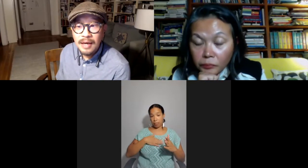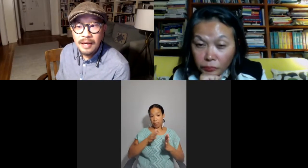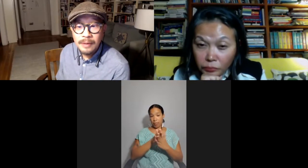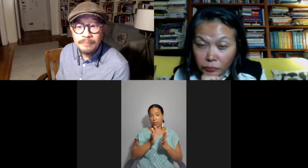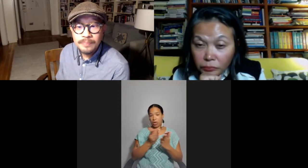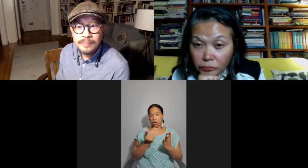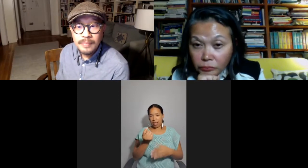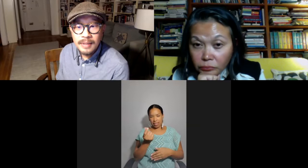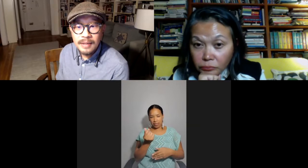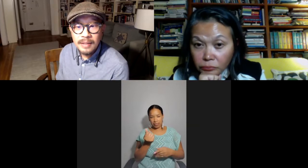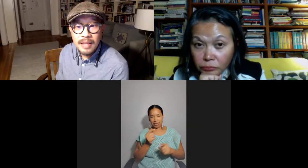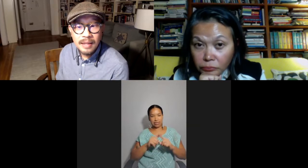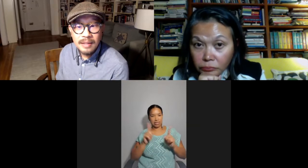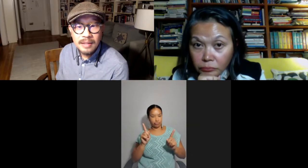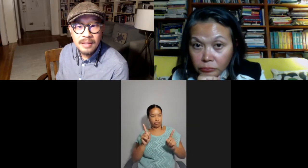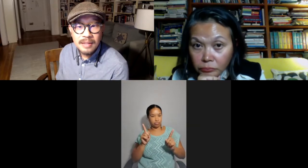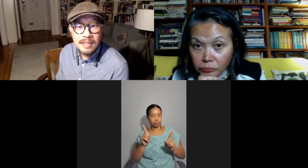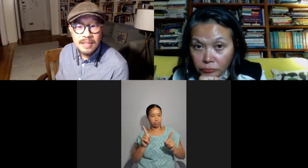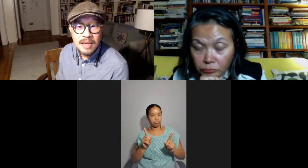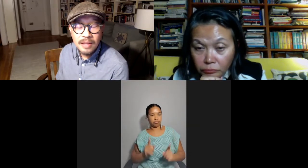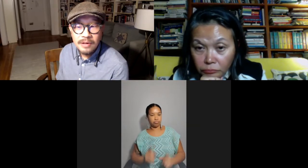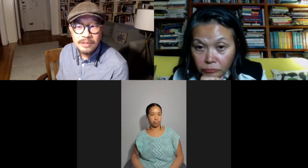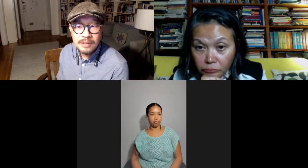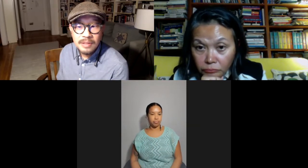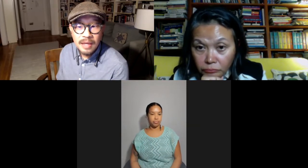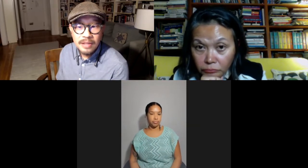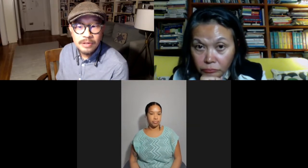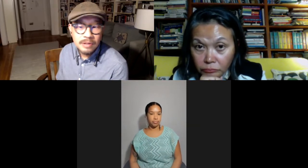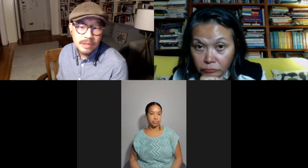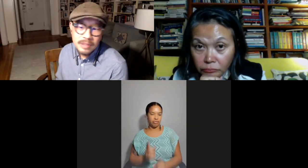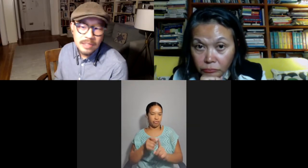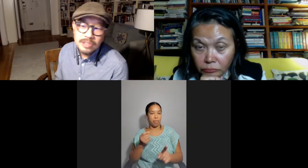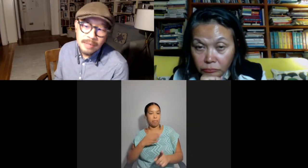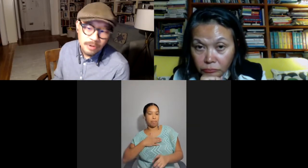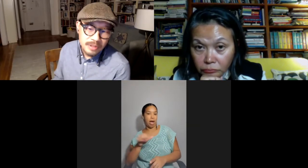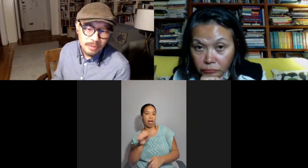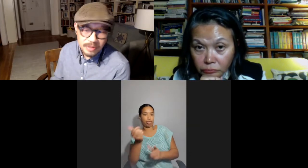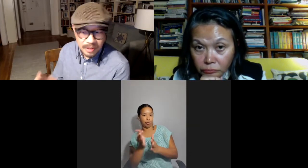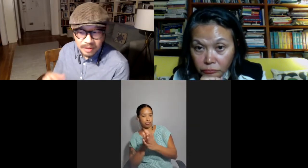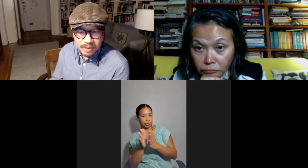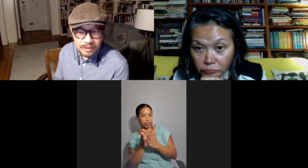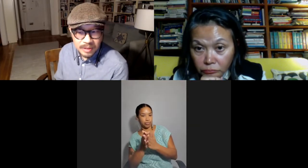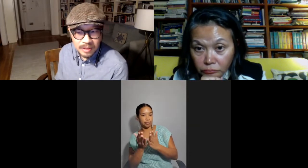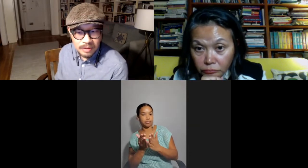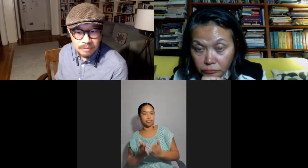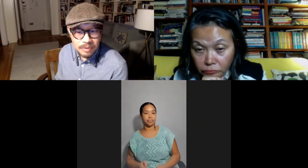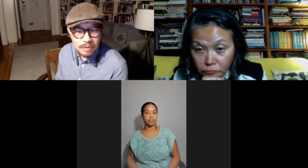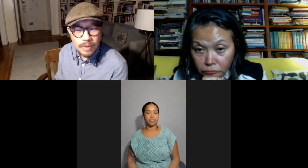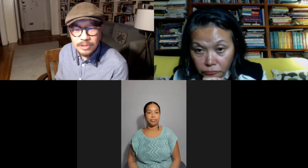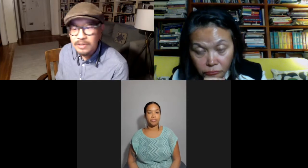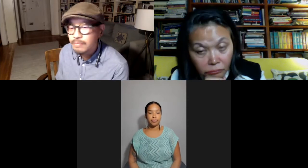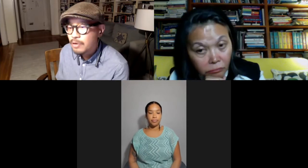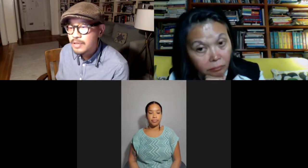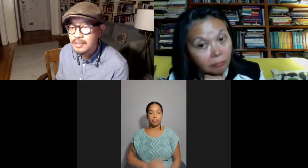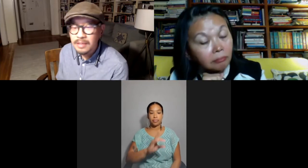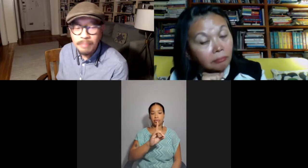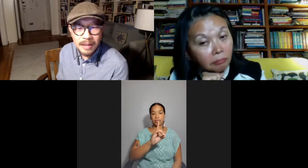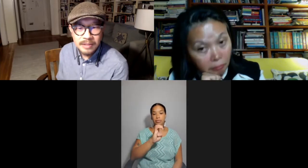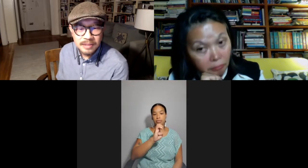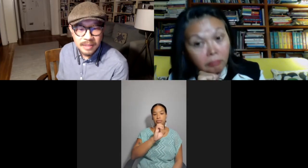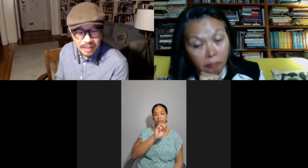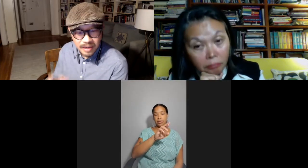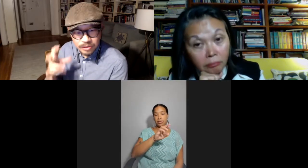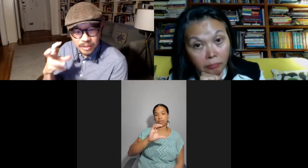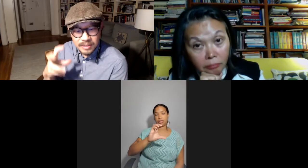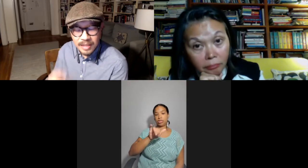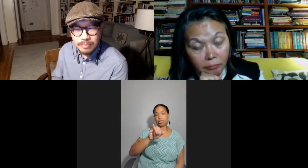different than the others. Dear Cyborgs, there was a question of protest and